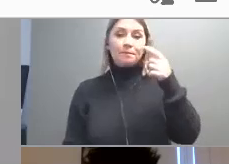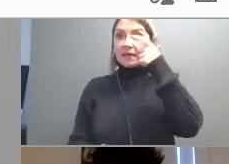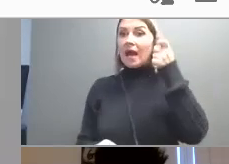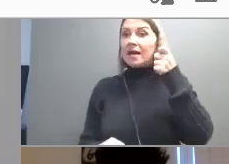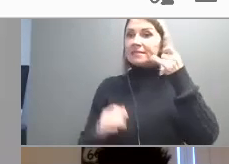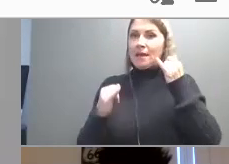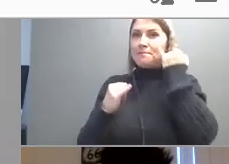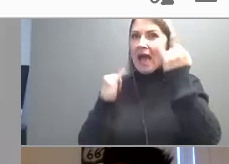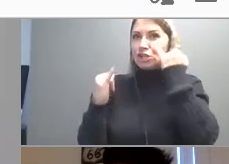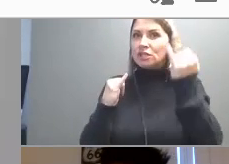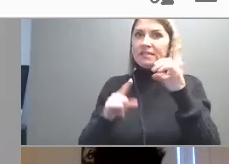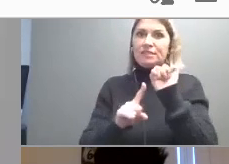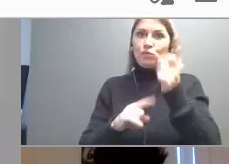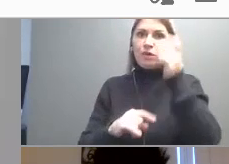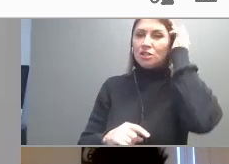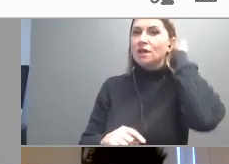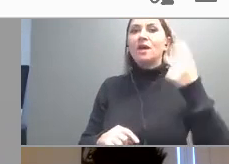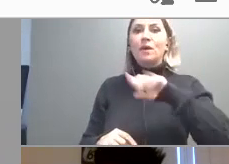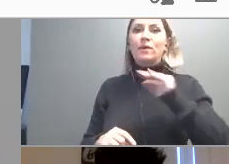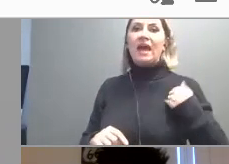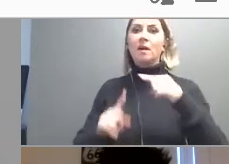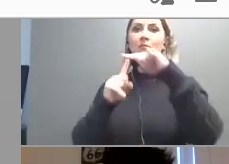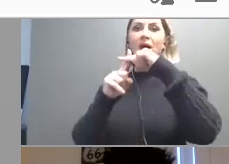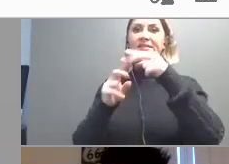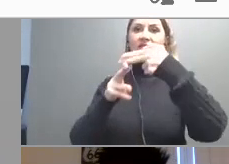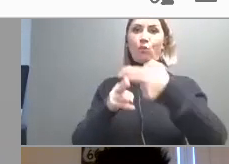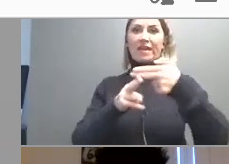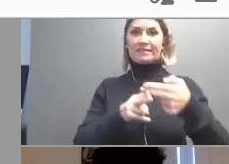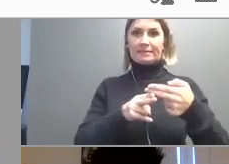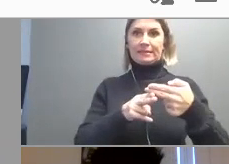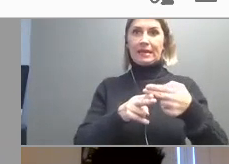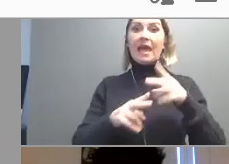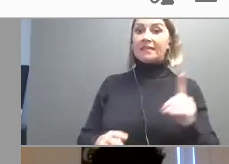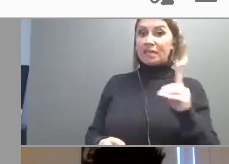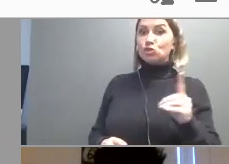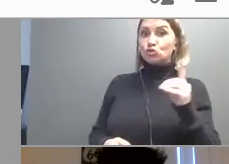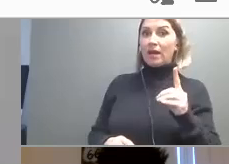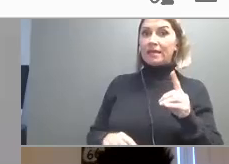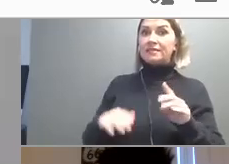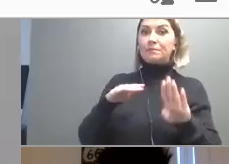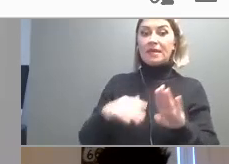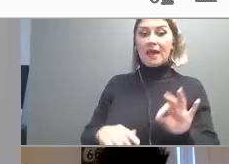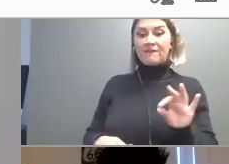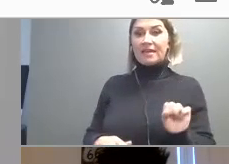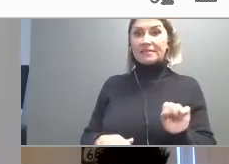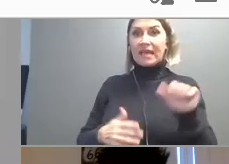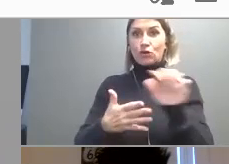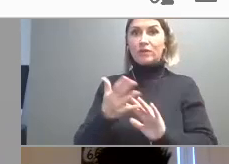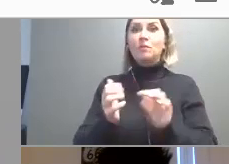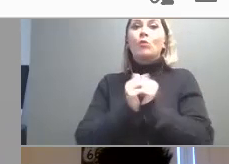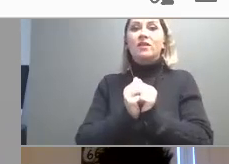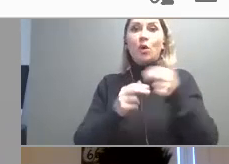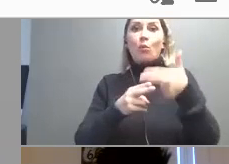thing. Imagine the scenario that we only have positive weights, and since Dijkstra is basically the BFS algorithm with weights, right?